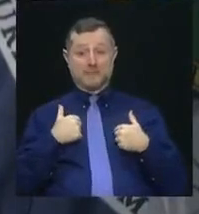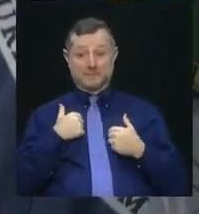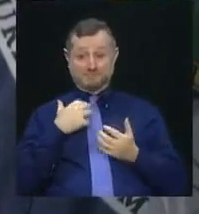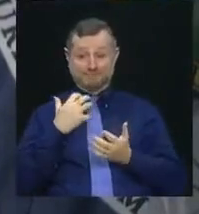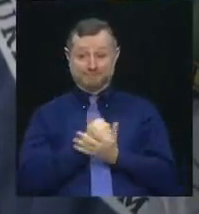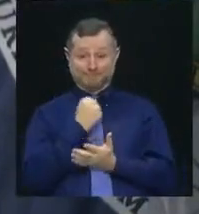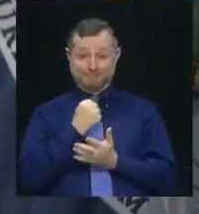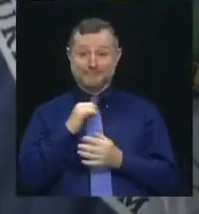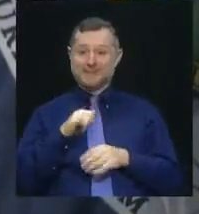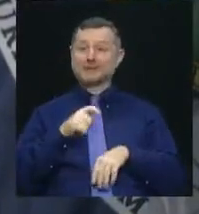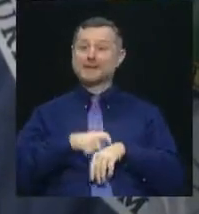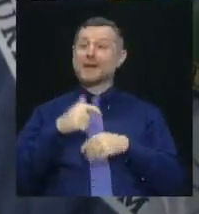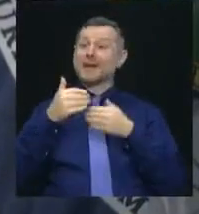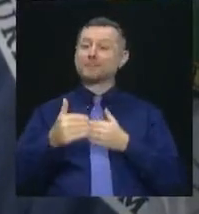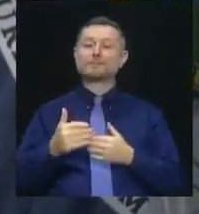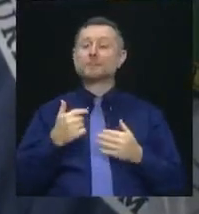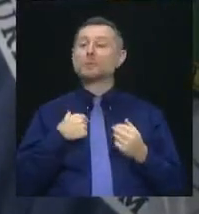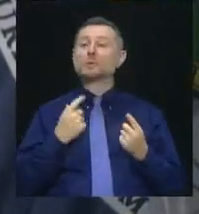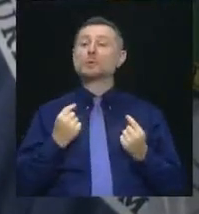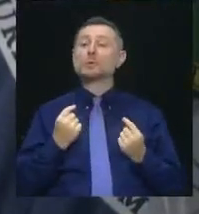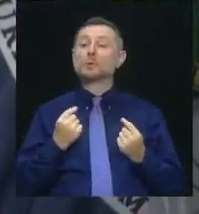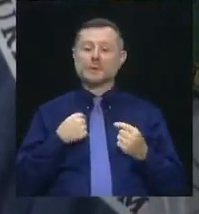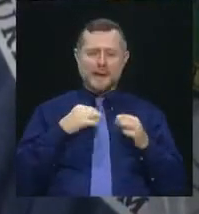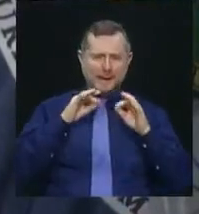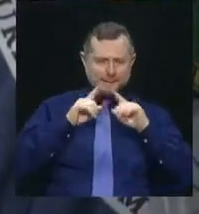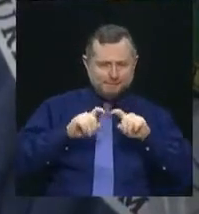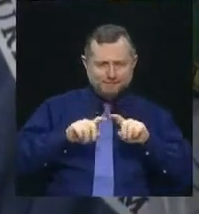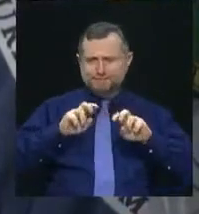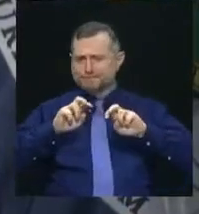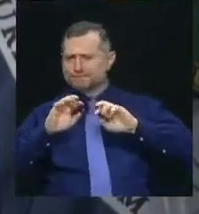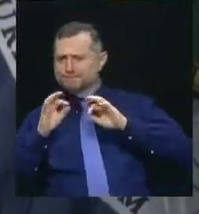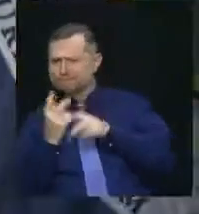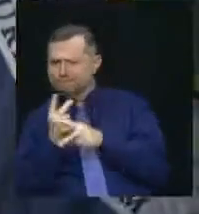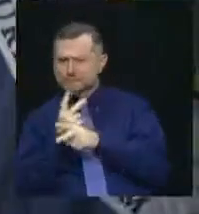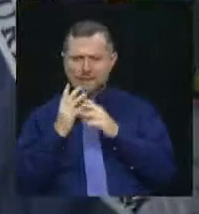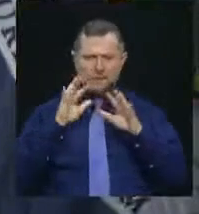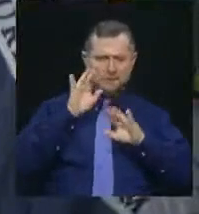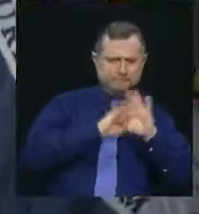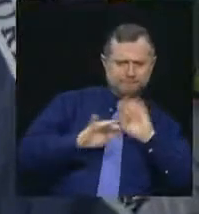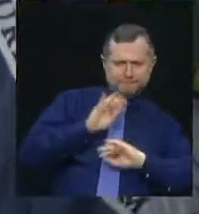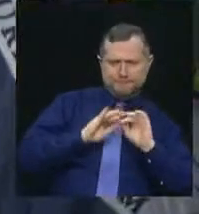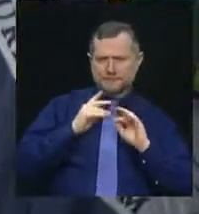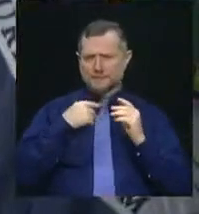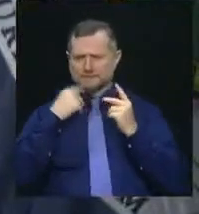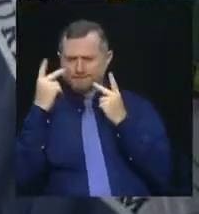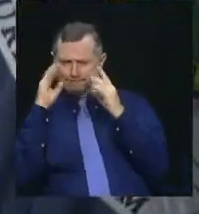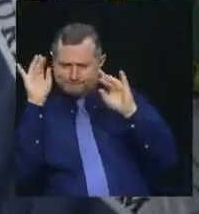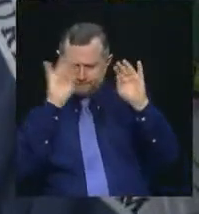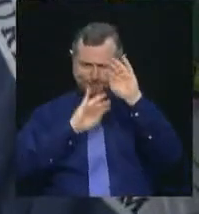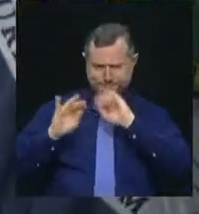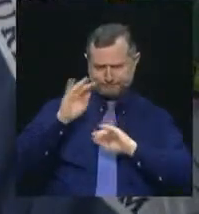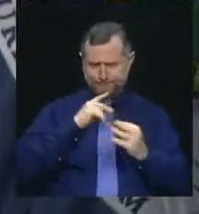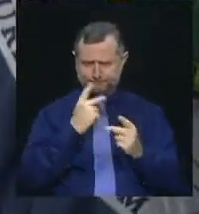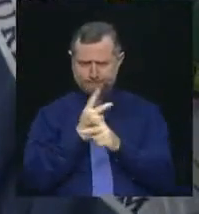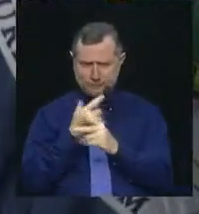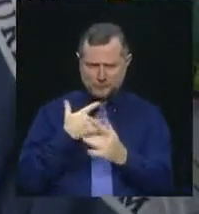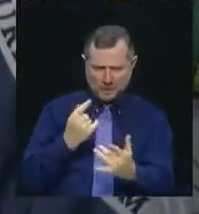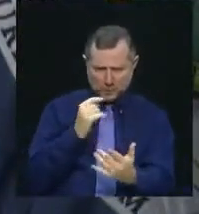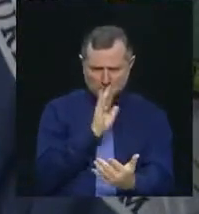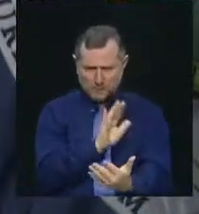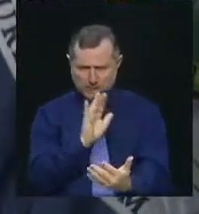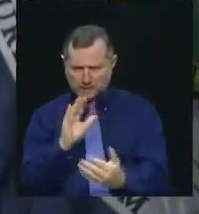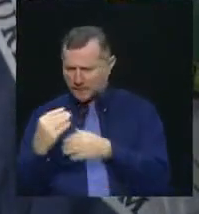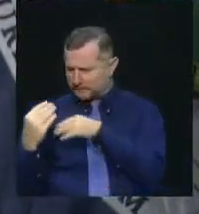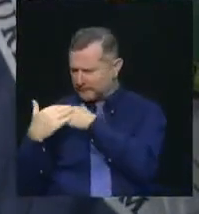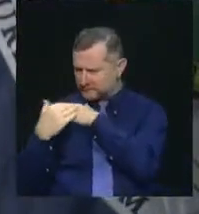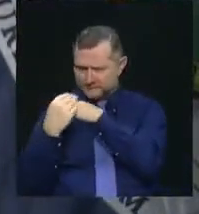all options are on the table, and I'll be looking very closely at the trends in consultation with our healthcare professionals